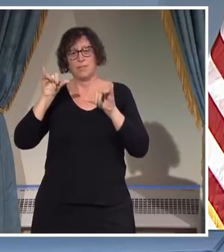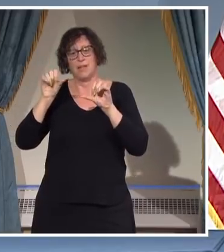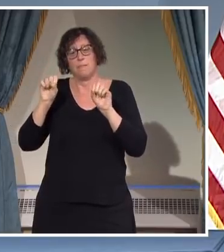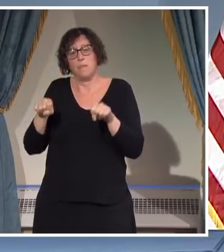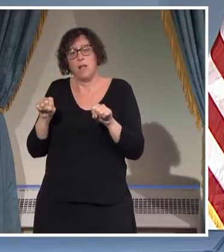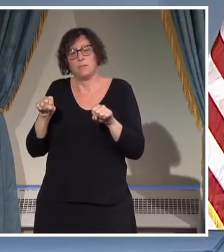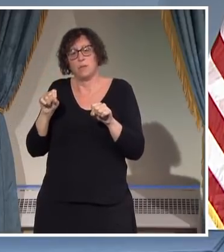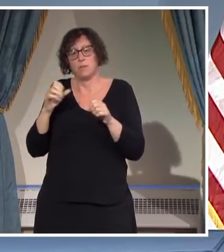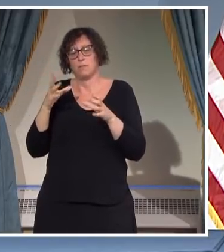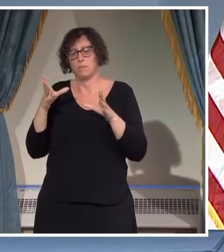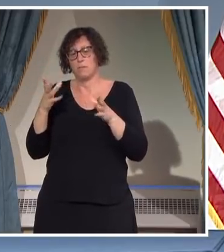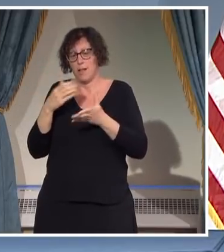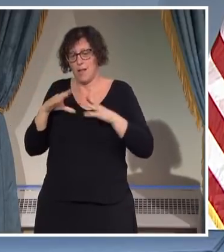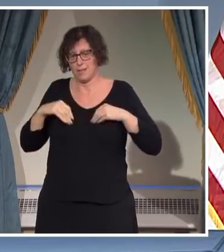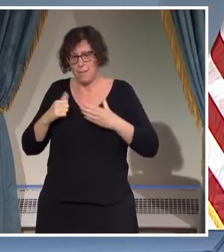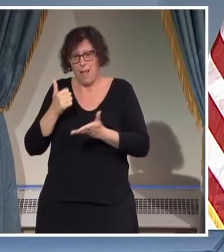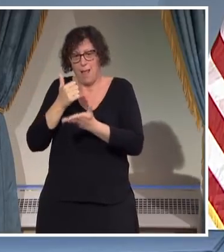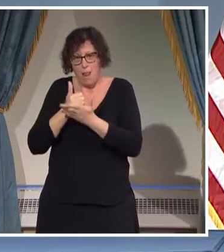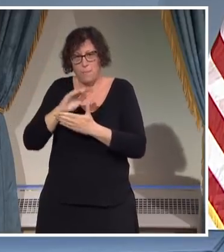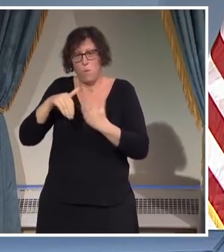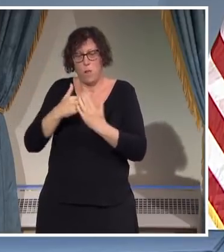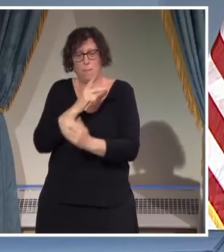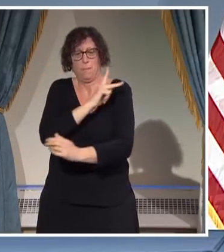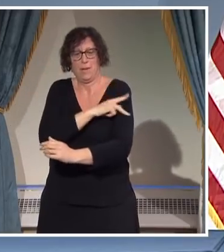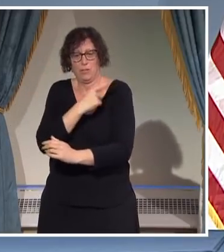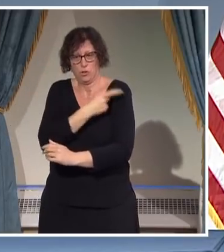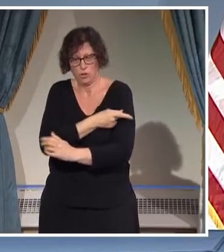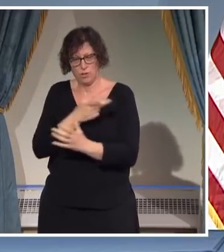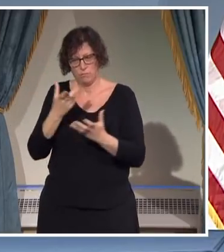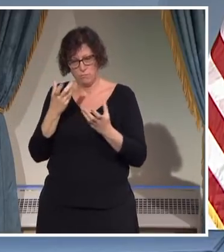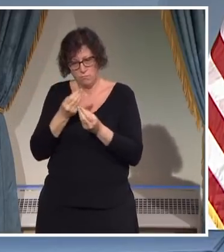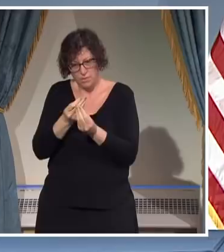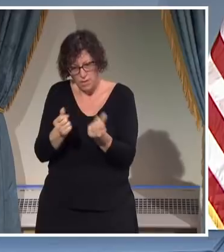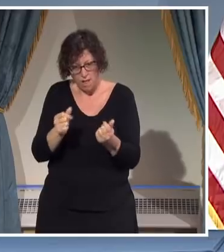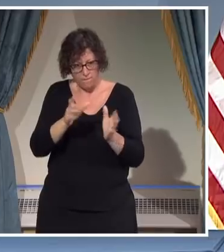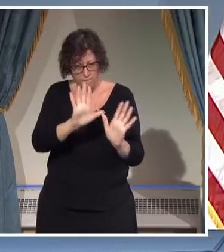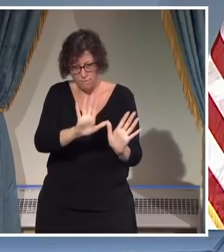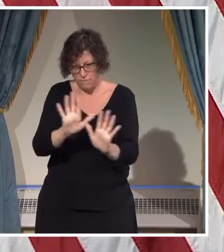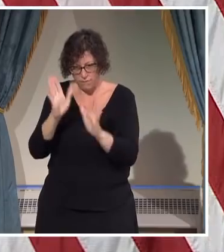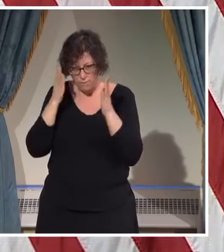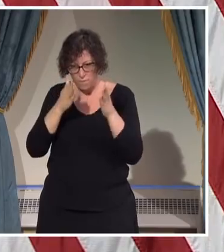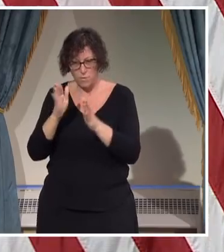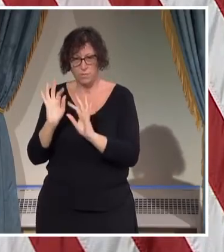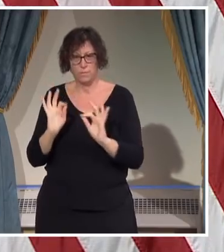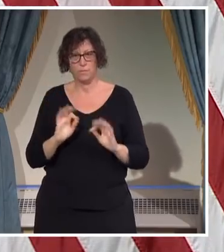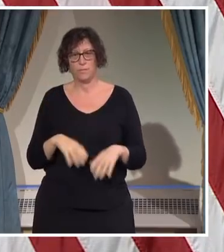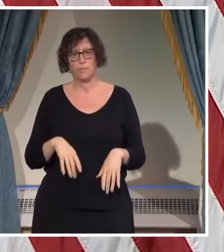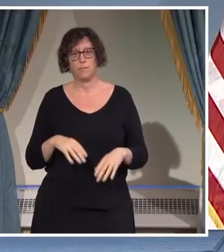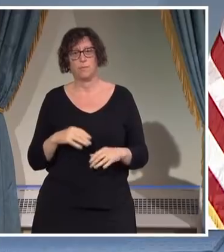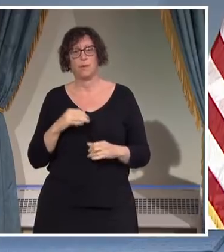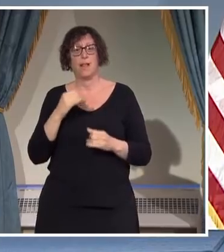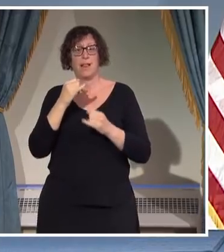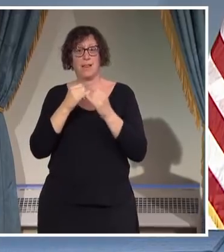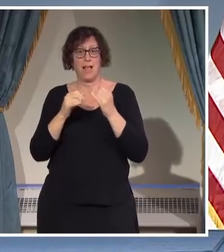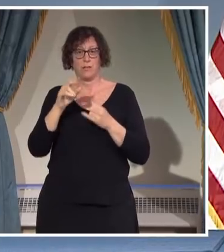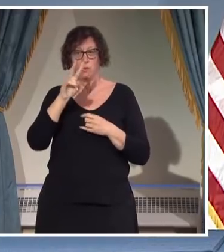the capacity to treat everyone who needs treatment. Last two, Ashley from the Times. Ashley, can you hear